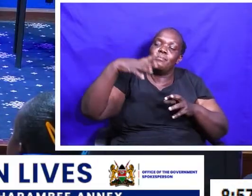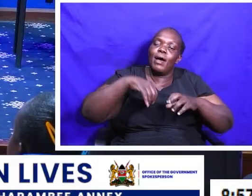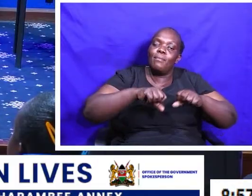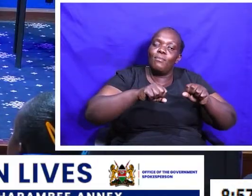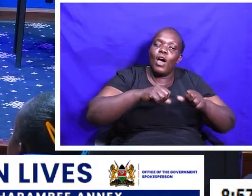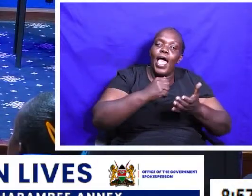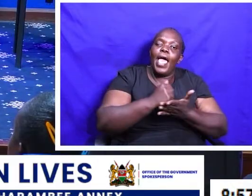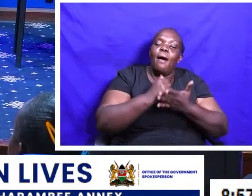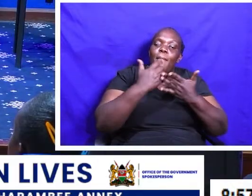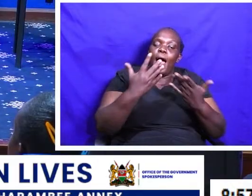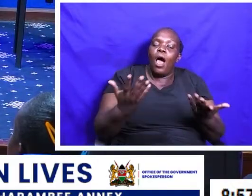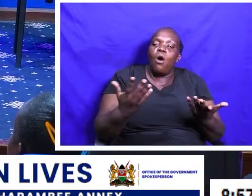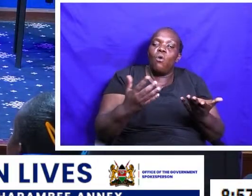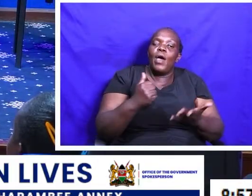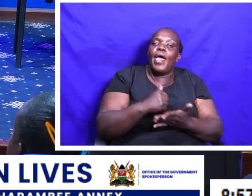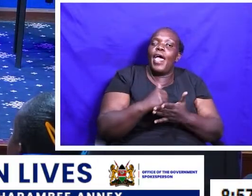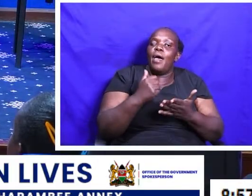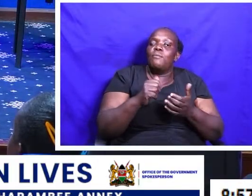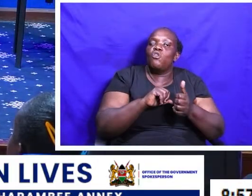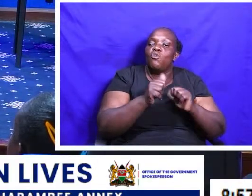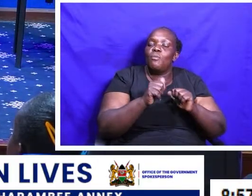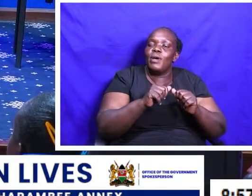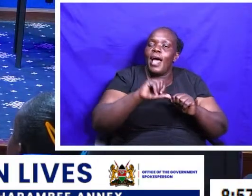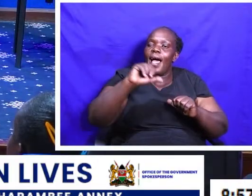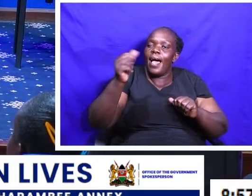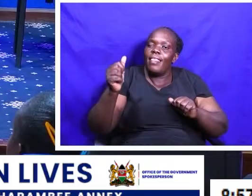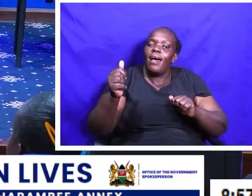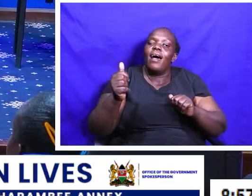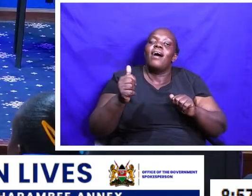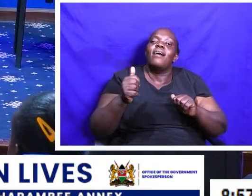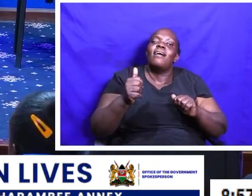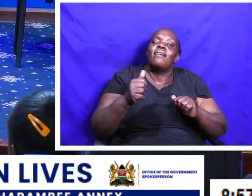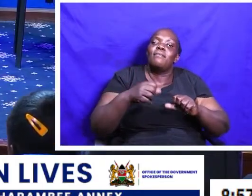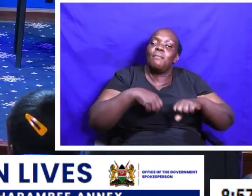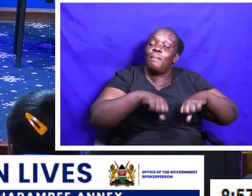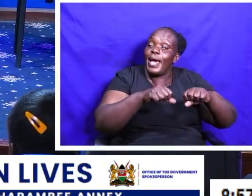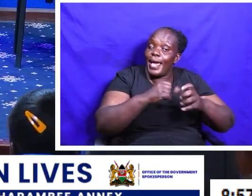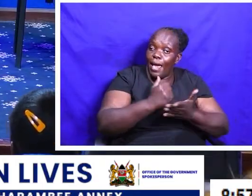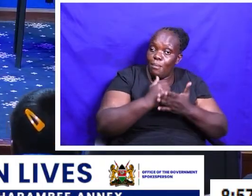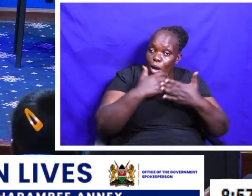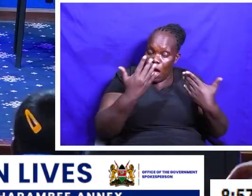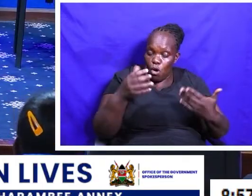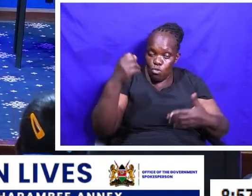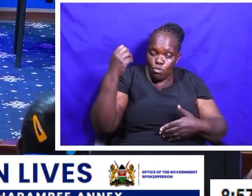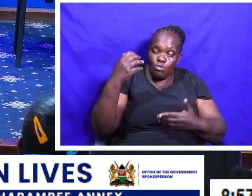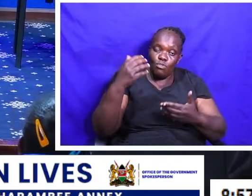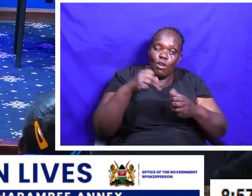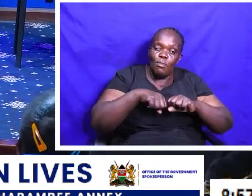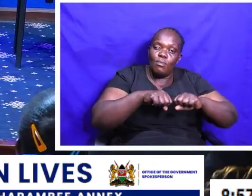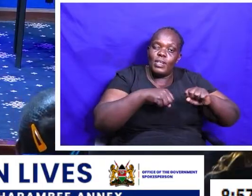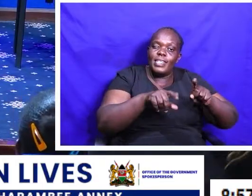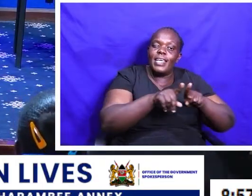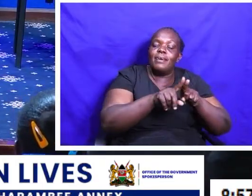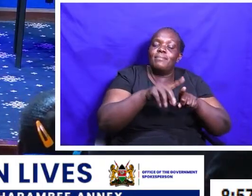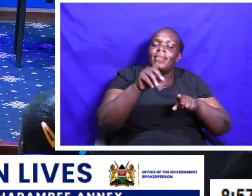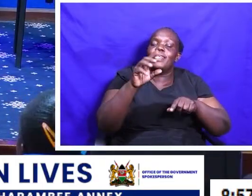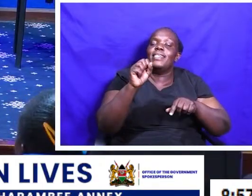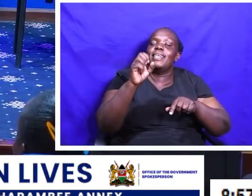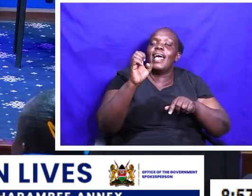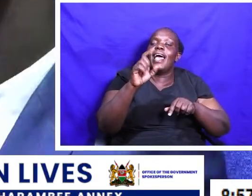ya electric imewasaidiaje? How is it helping if you compare the petrol one or diesel or whichever with the electric, kuna boda za